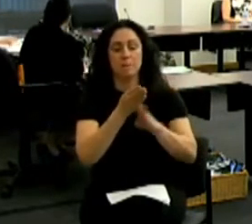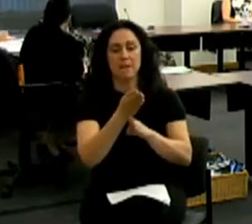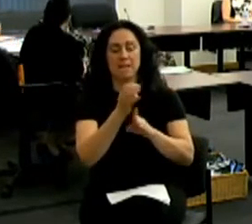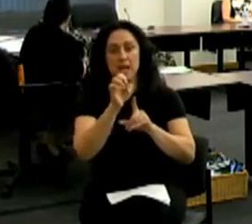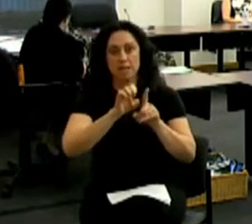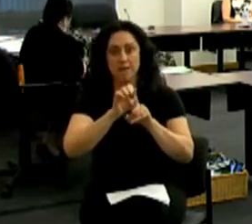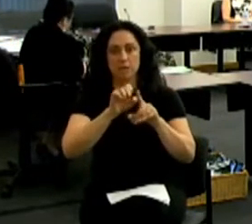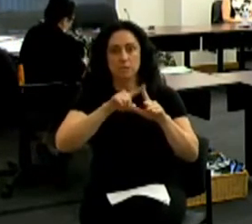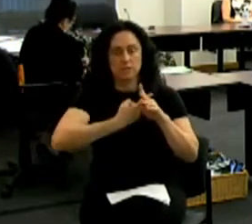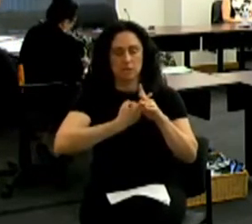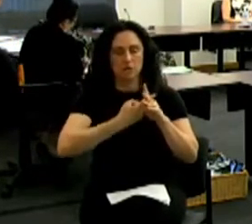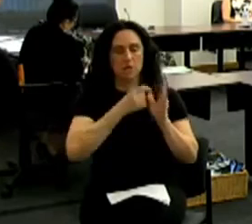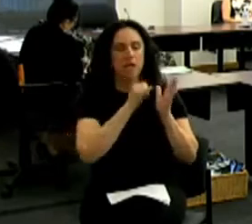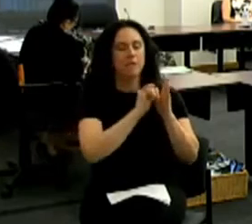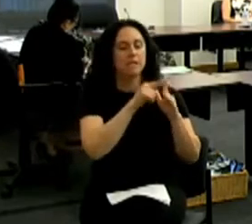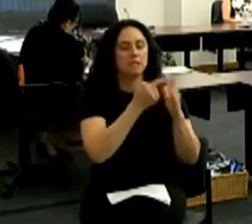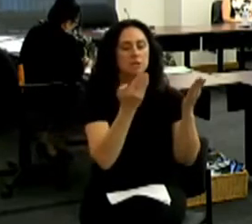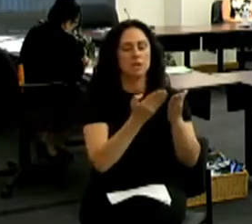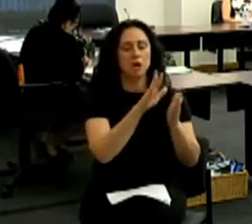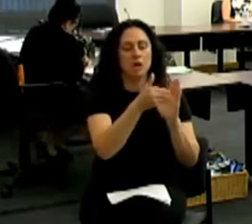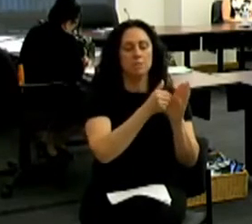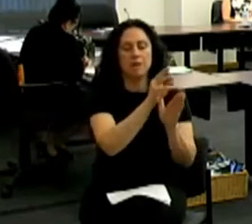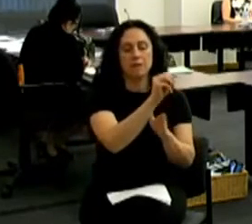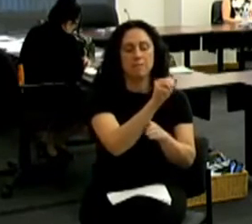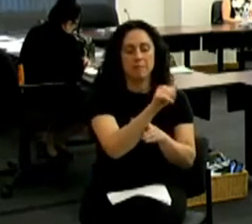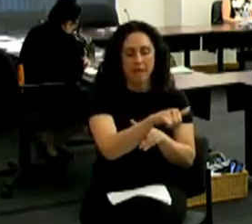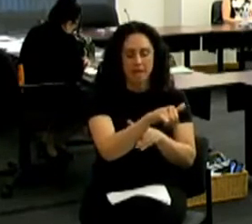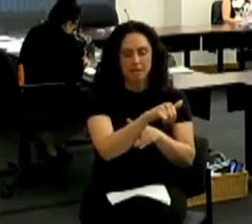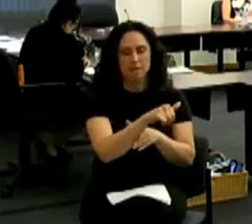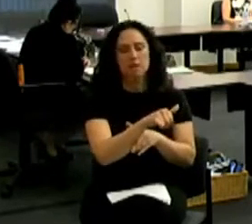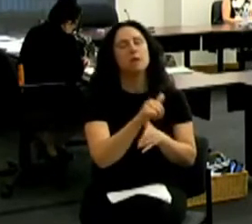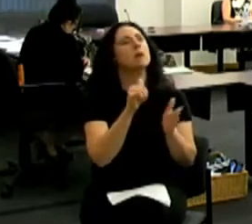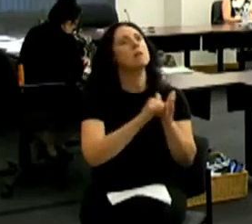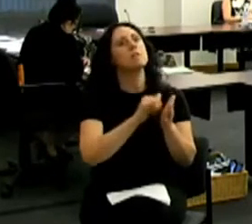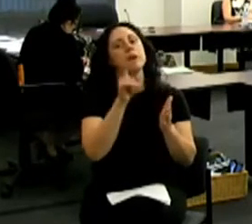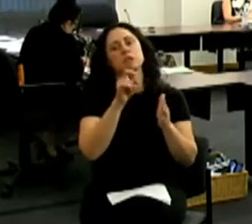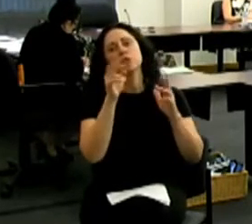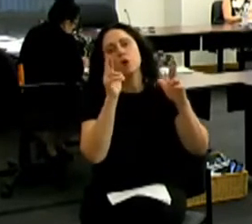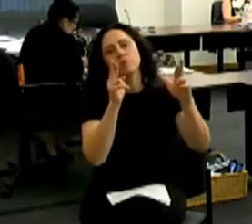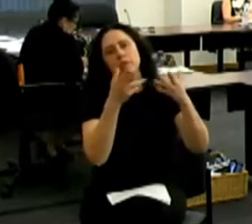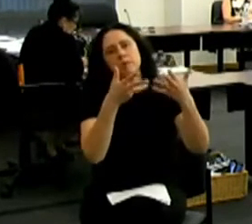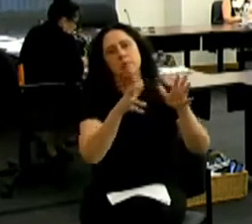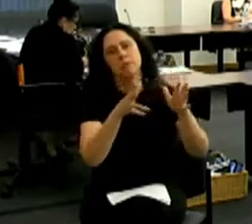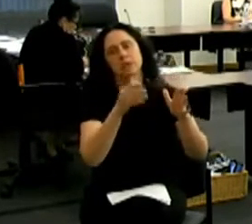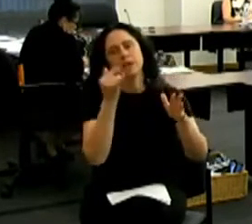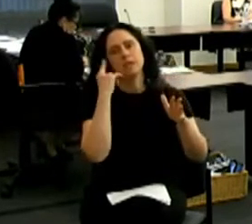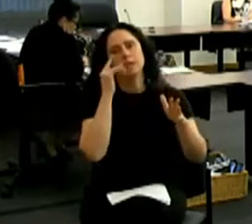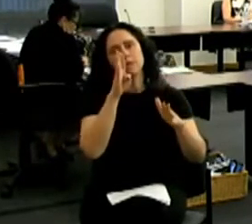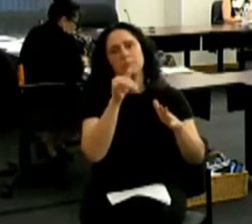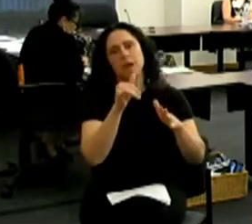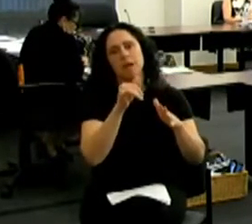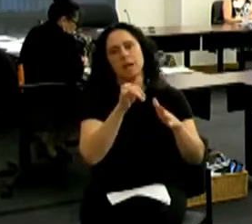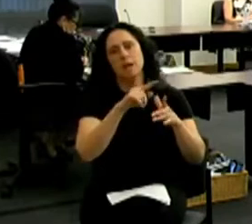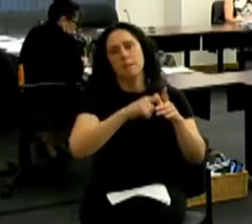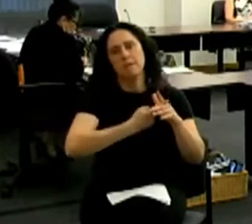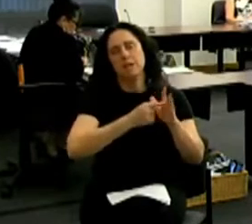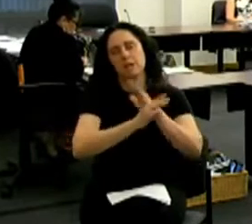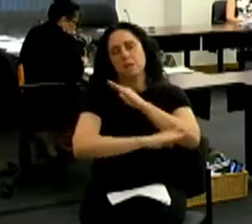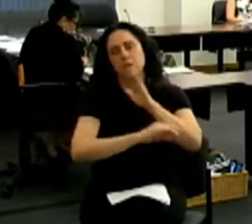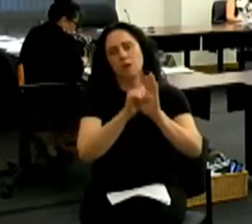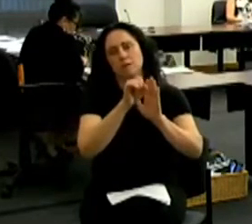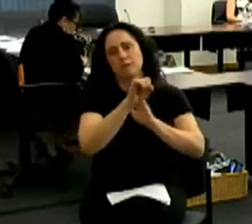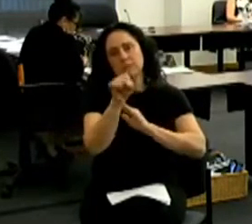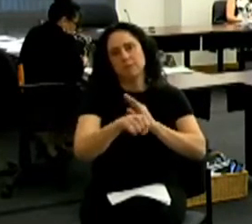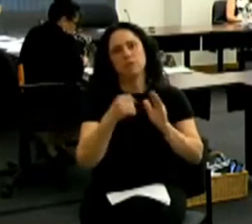elevators to start. And that starts here in mid-May. That should hopefully be completed, I think, by the beginning of the fall